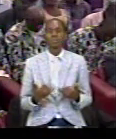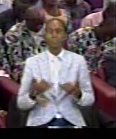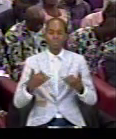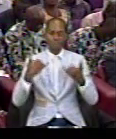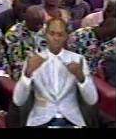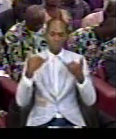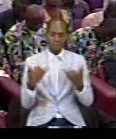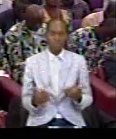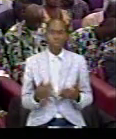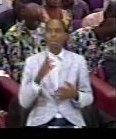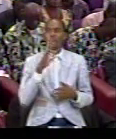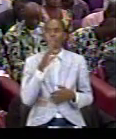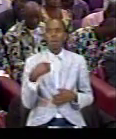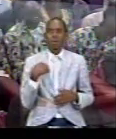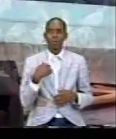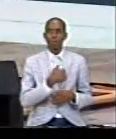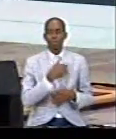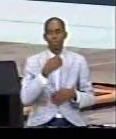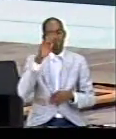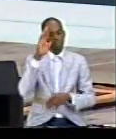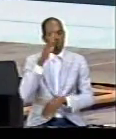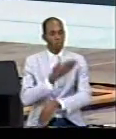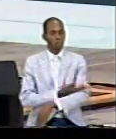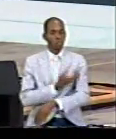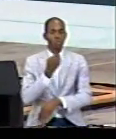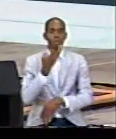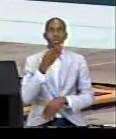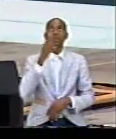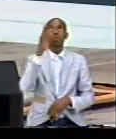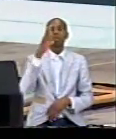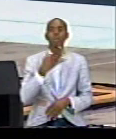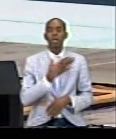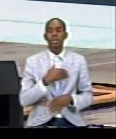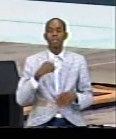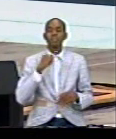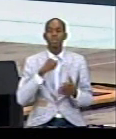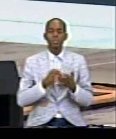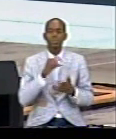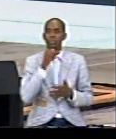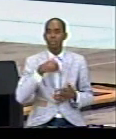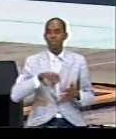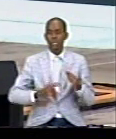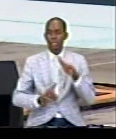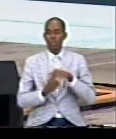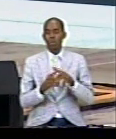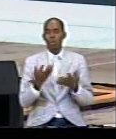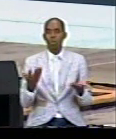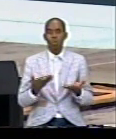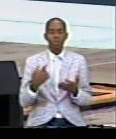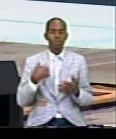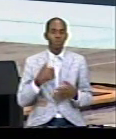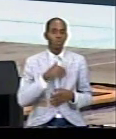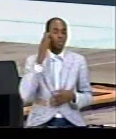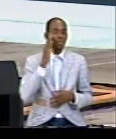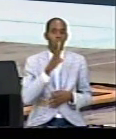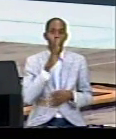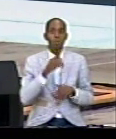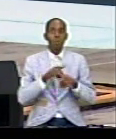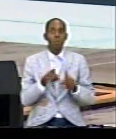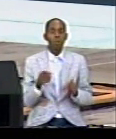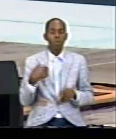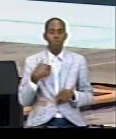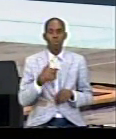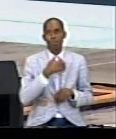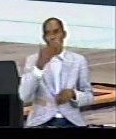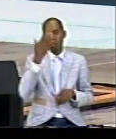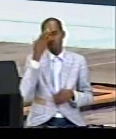Now are we the sons of God, and it does not yet appear what we shall be. But we know that